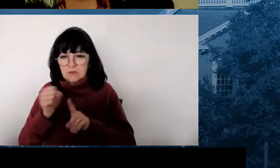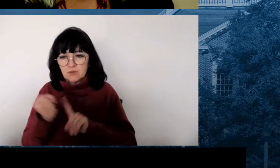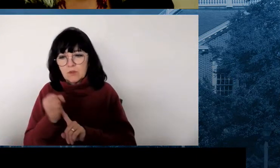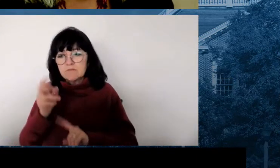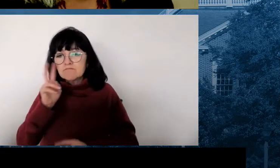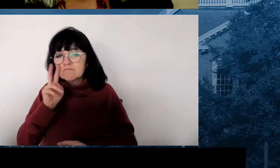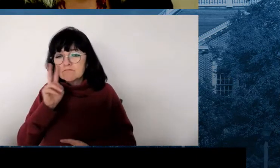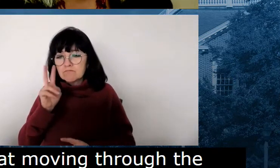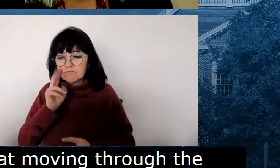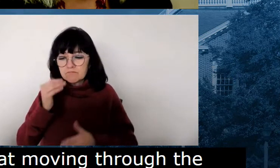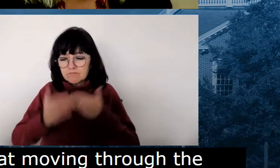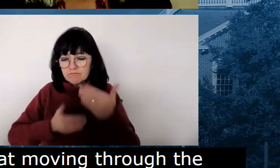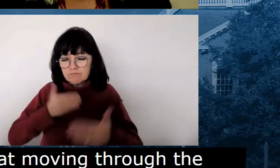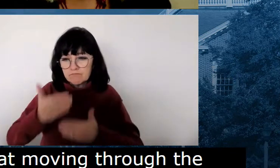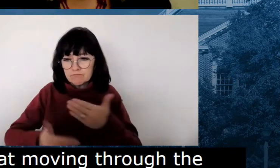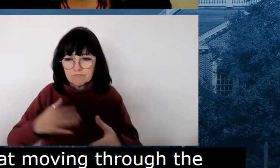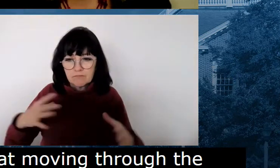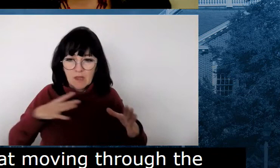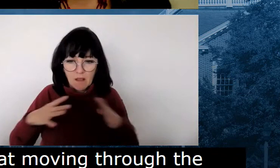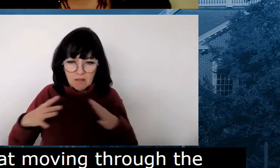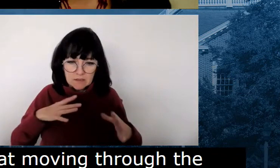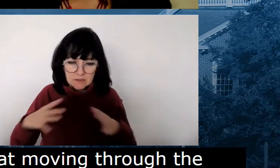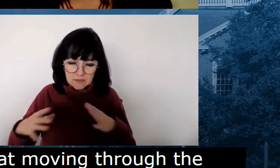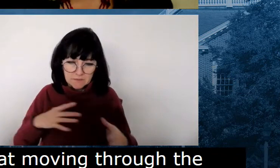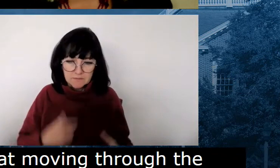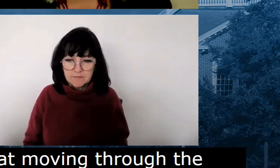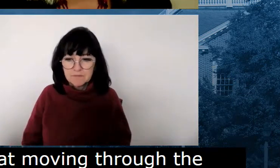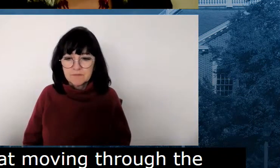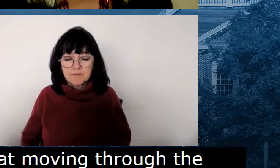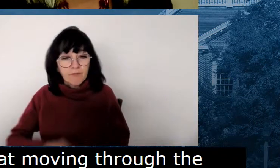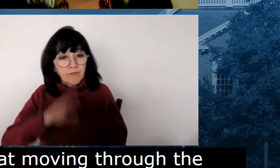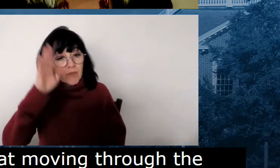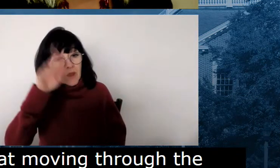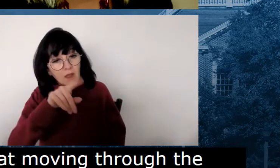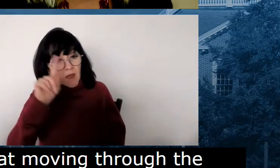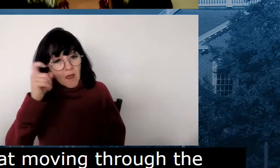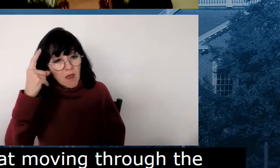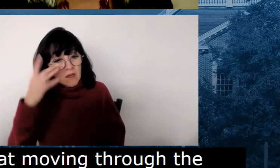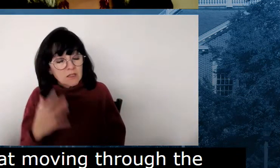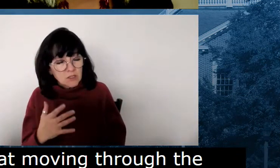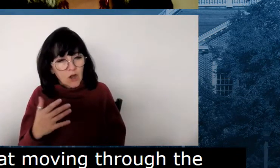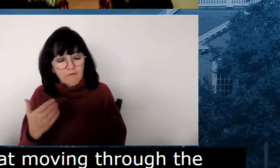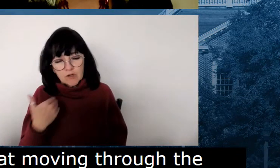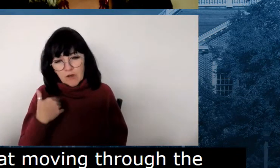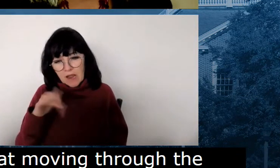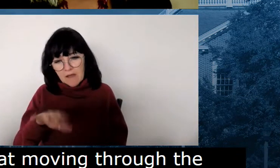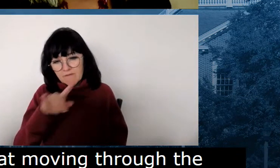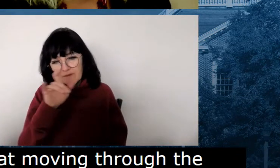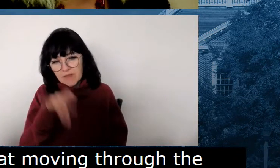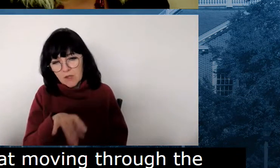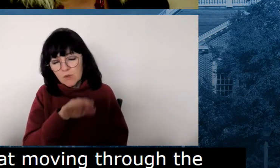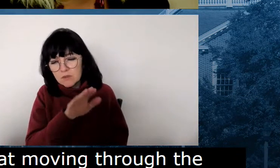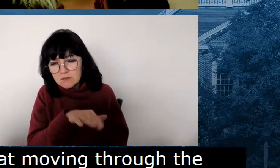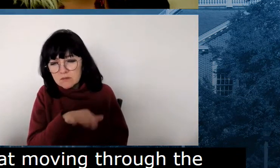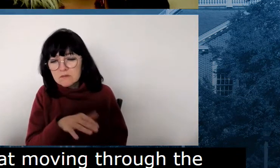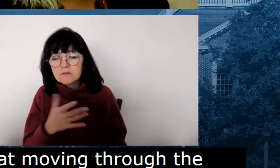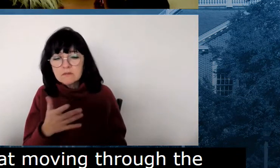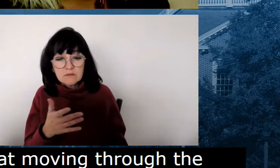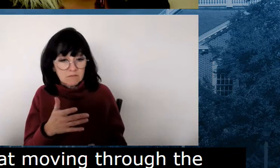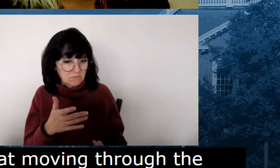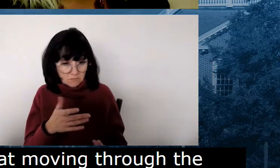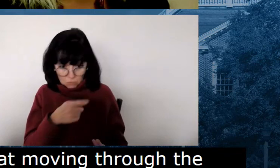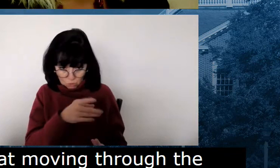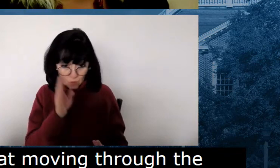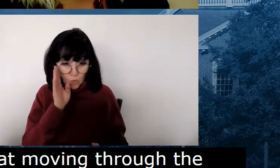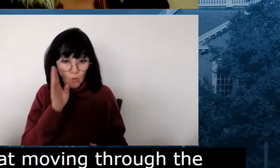Governor, we have a pre-submitted question from Chris Barish of WHYY. Chris was wondering, at what point, if ever, would you